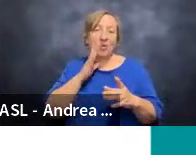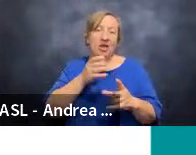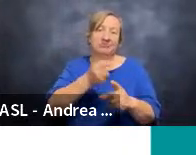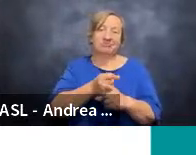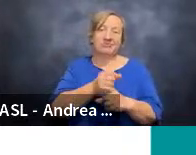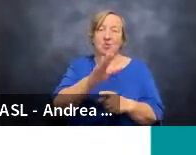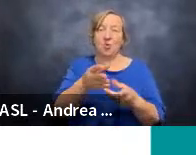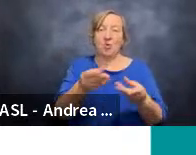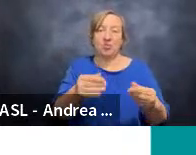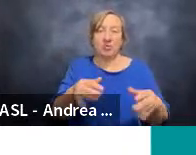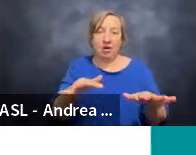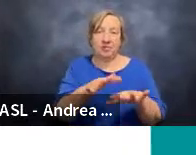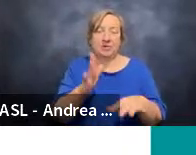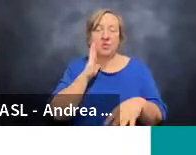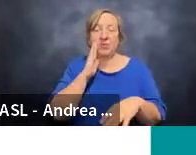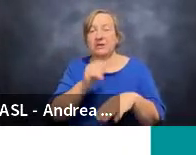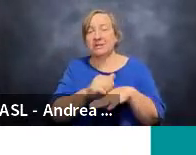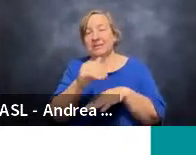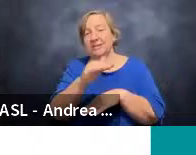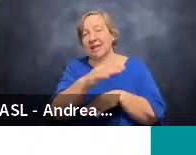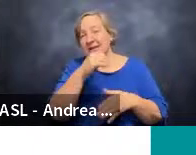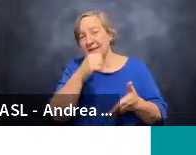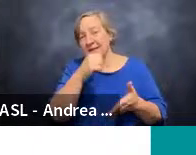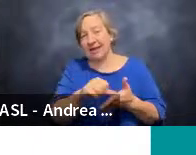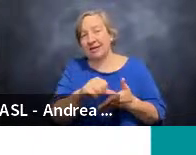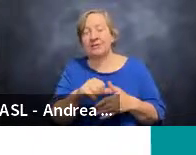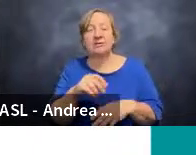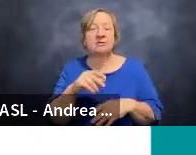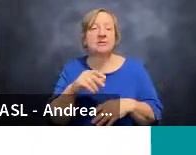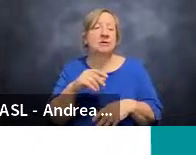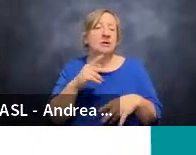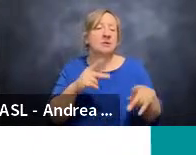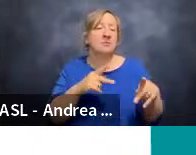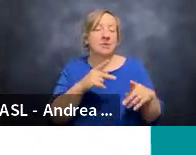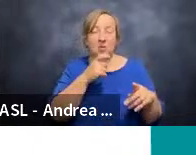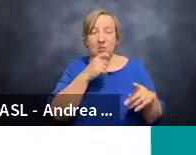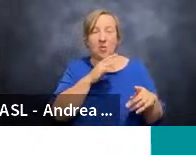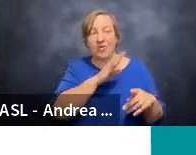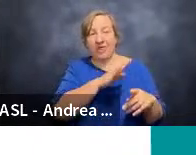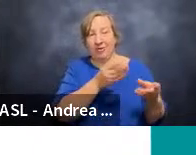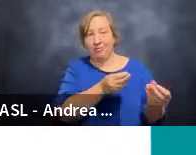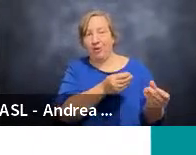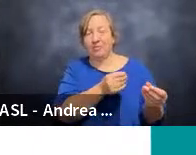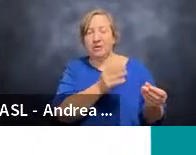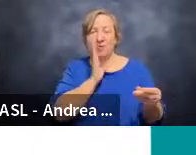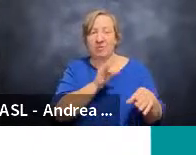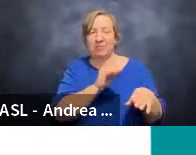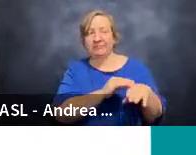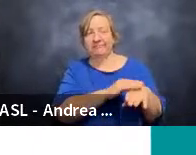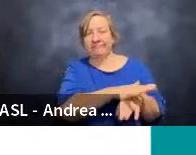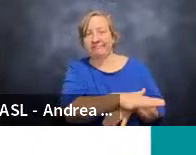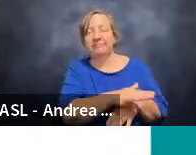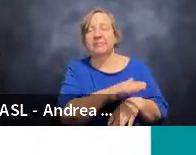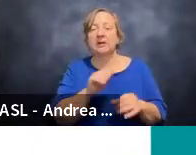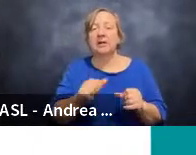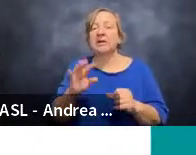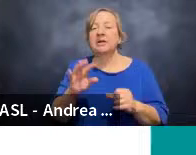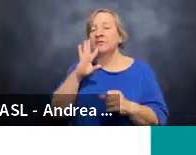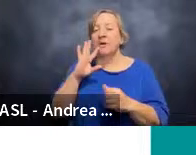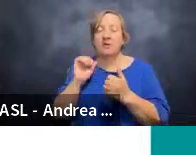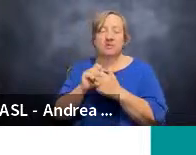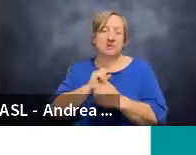are sending out letters to people who may have property impacts, and this is an opportunity they can also speak with staff.